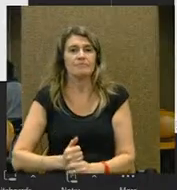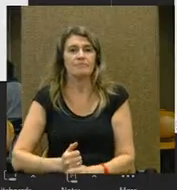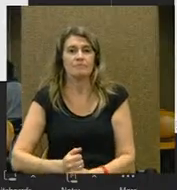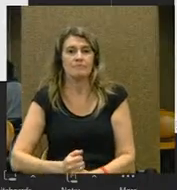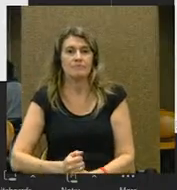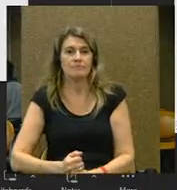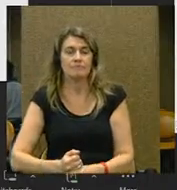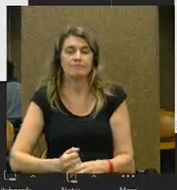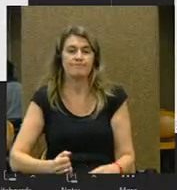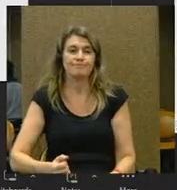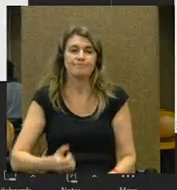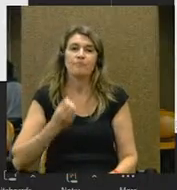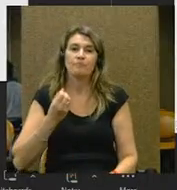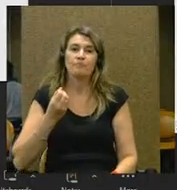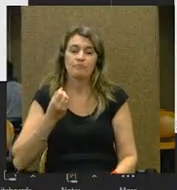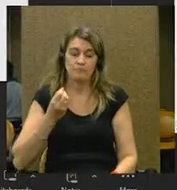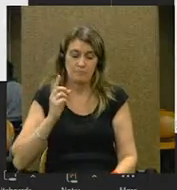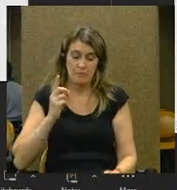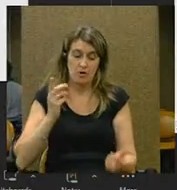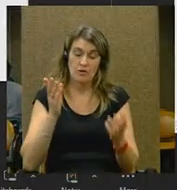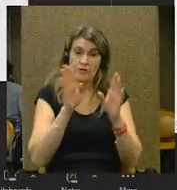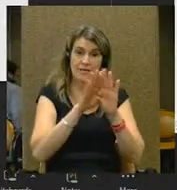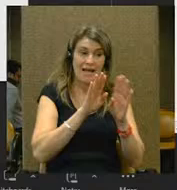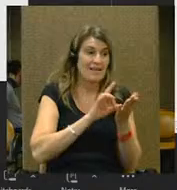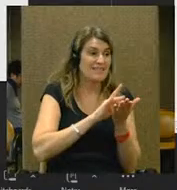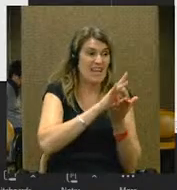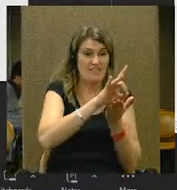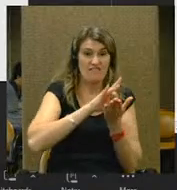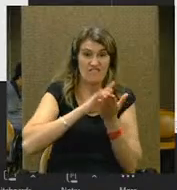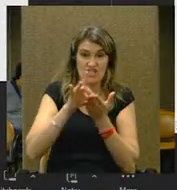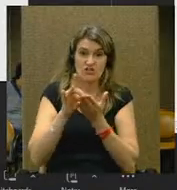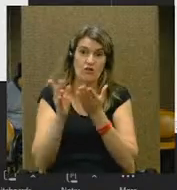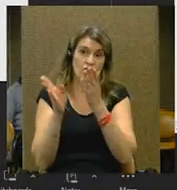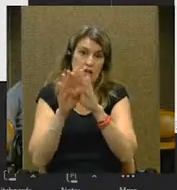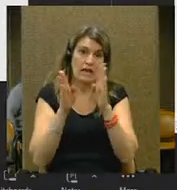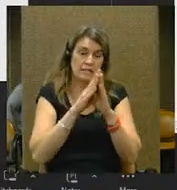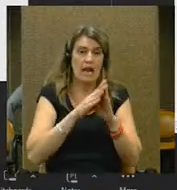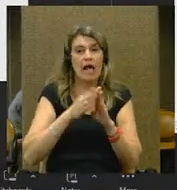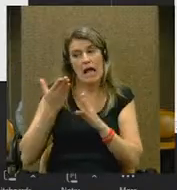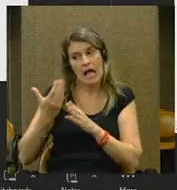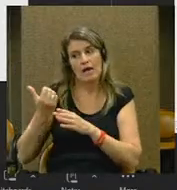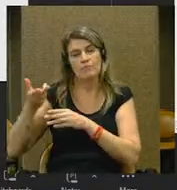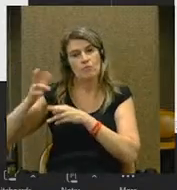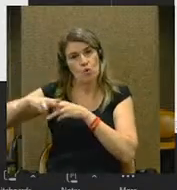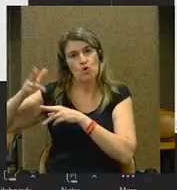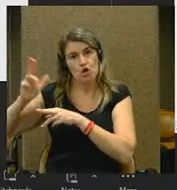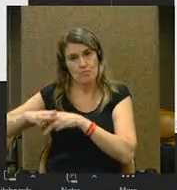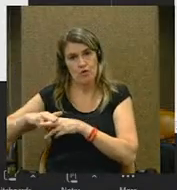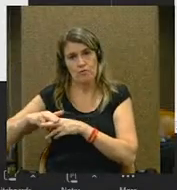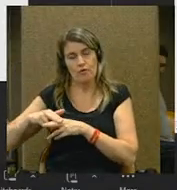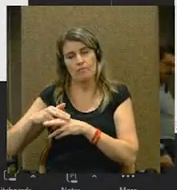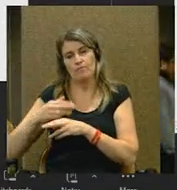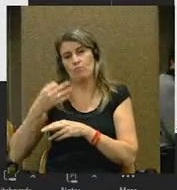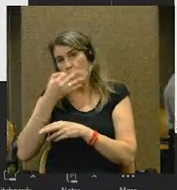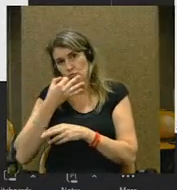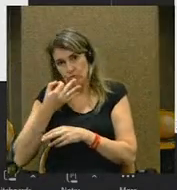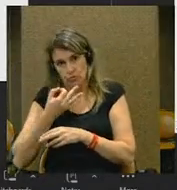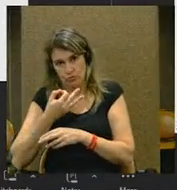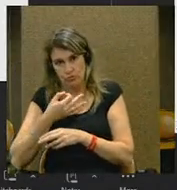of services. That wasn't the only determinant, of course. We did notice that there was